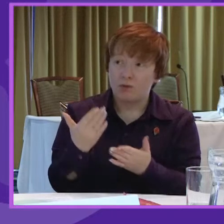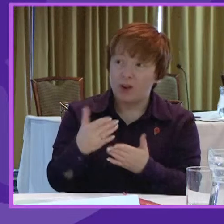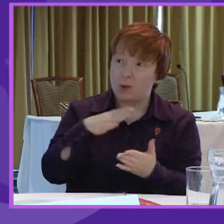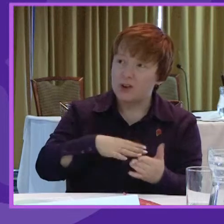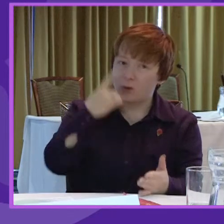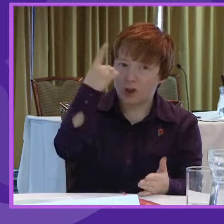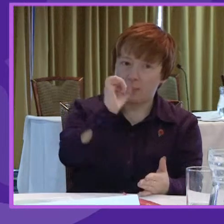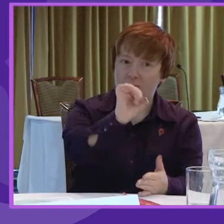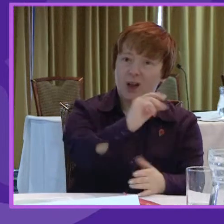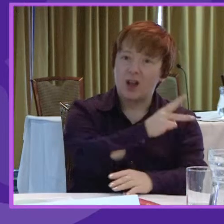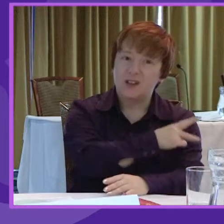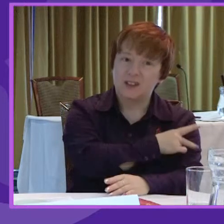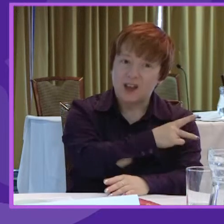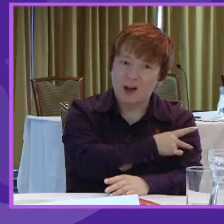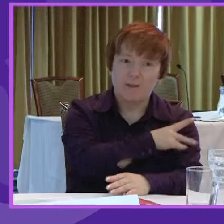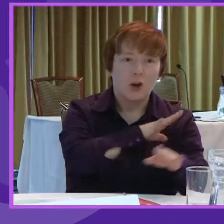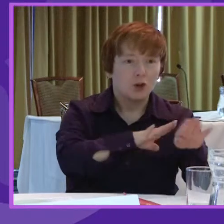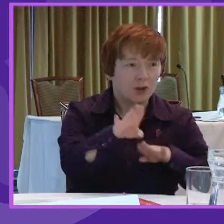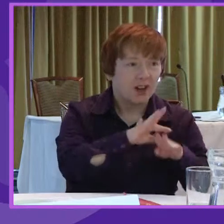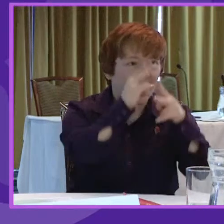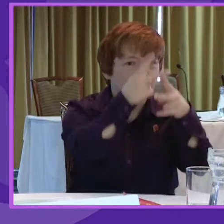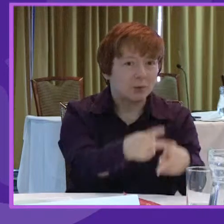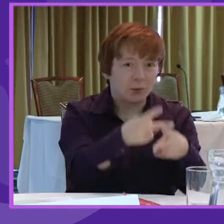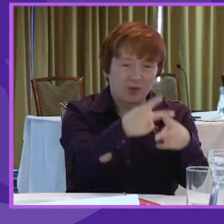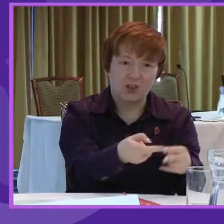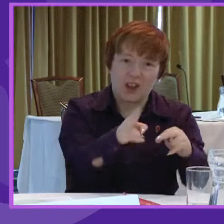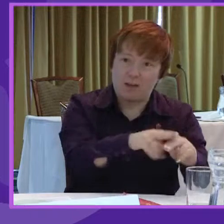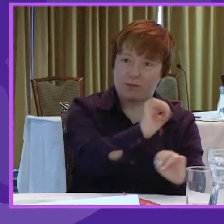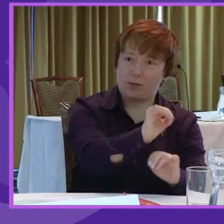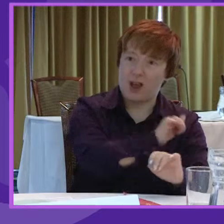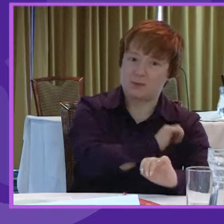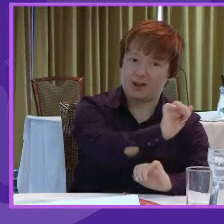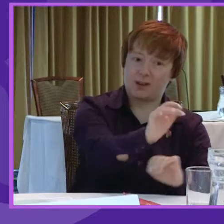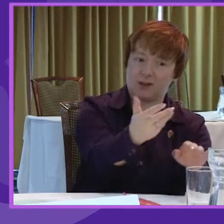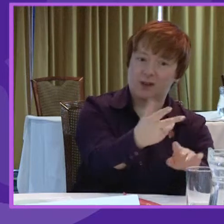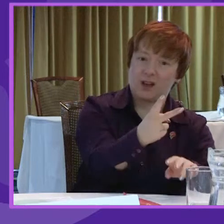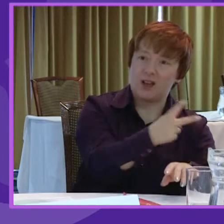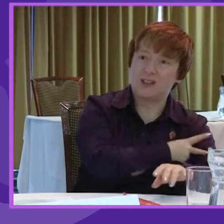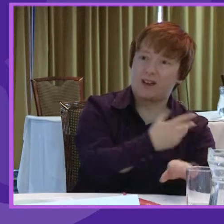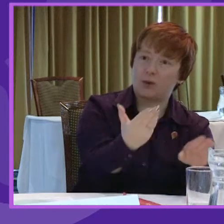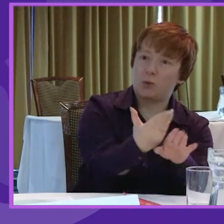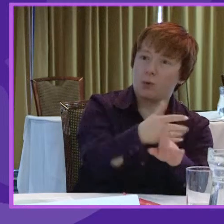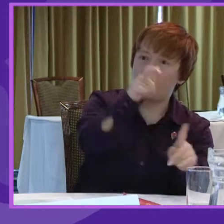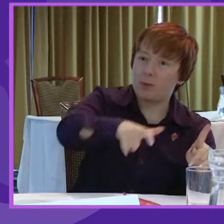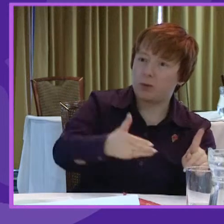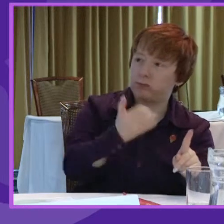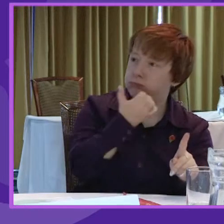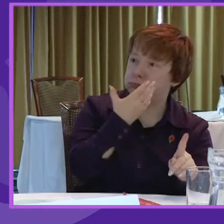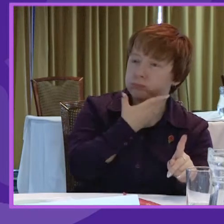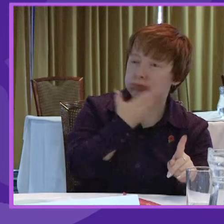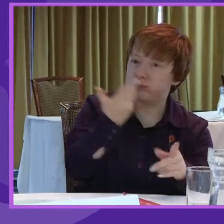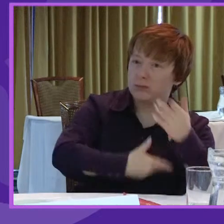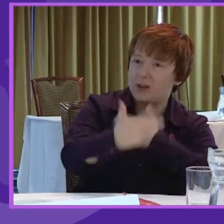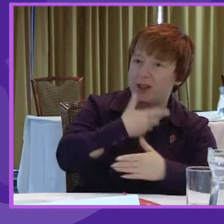about training and supervision of staff expected to work with those groups. And despite not always meeting